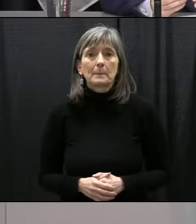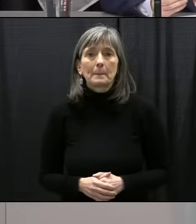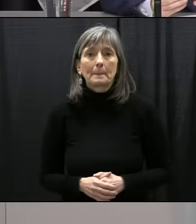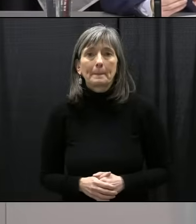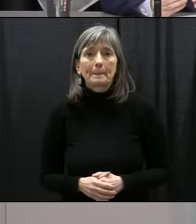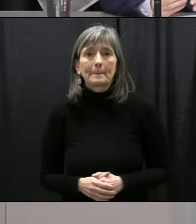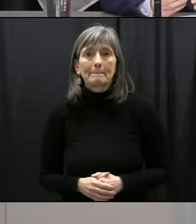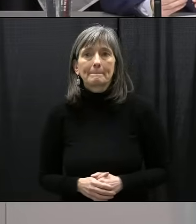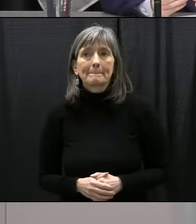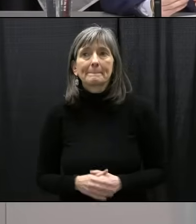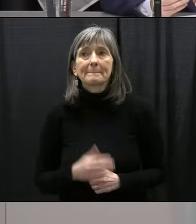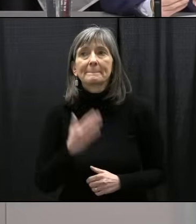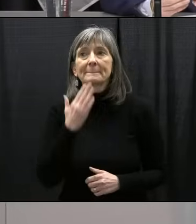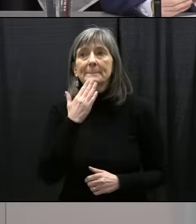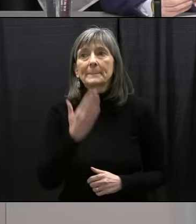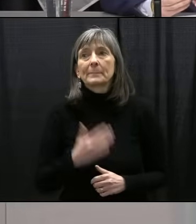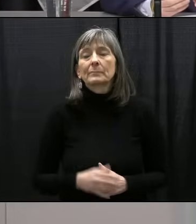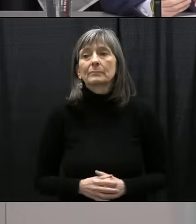mic. Thank you.